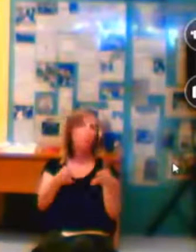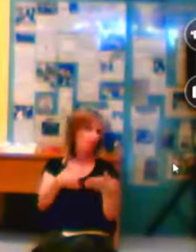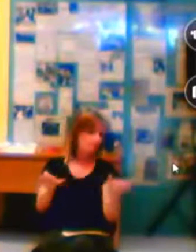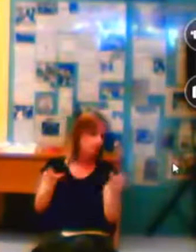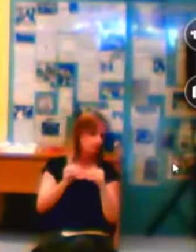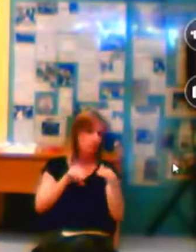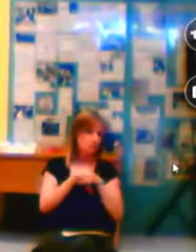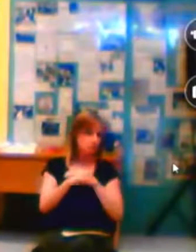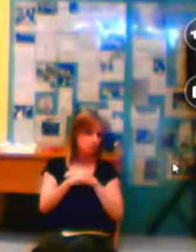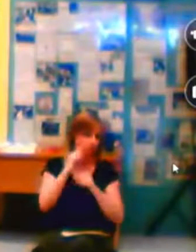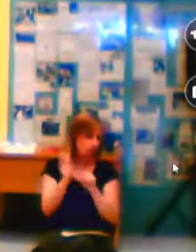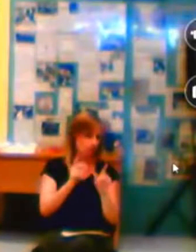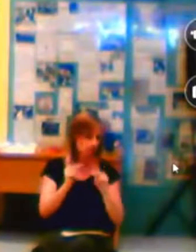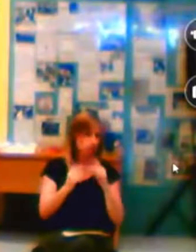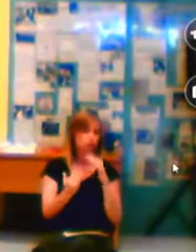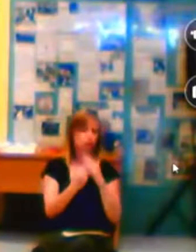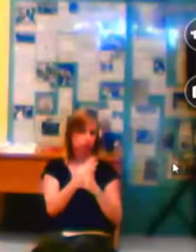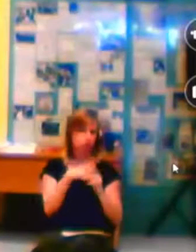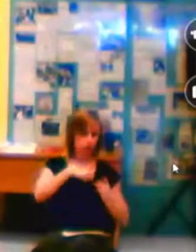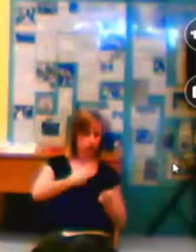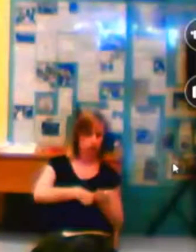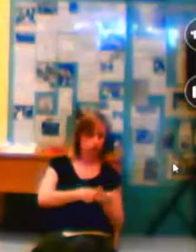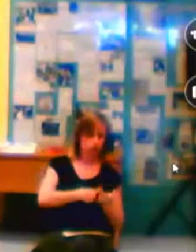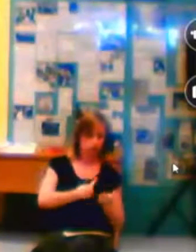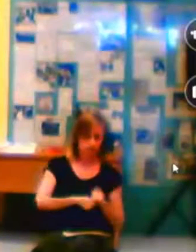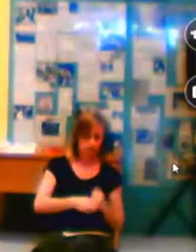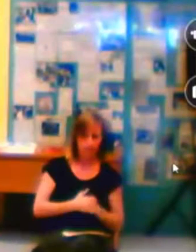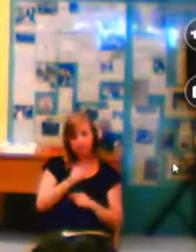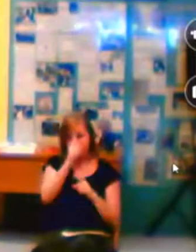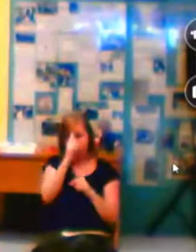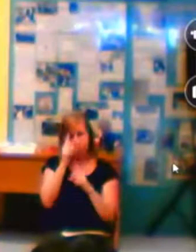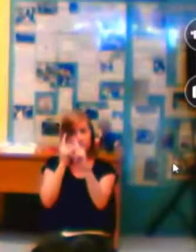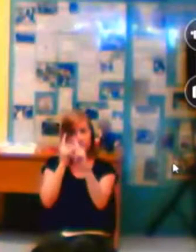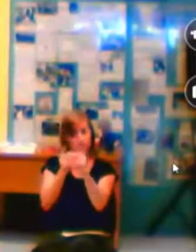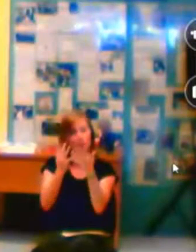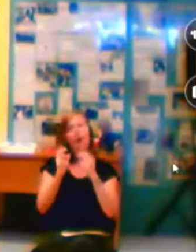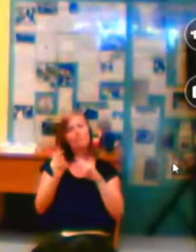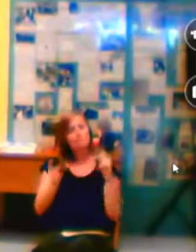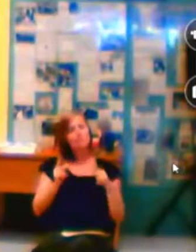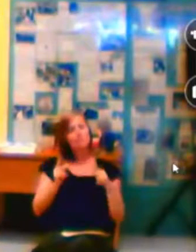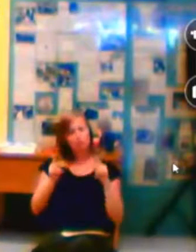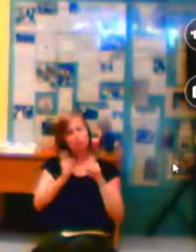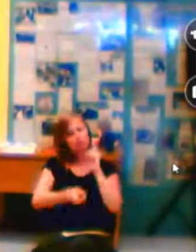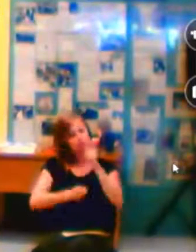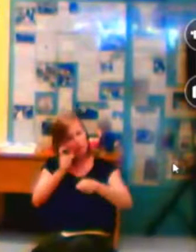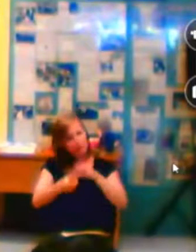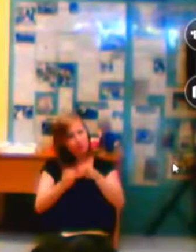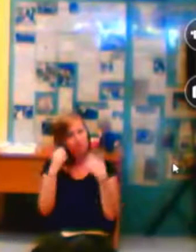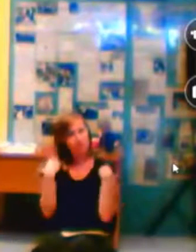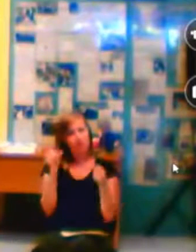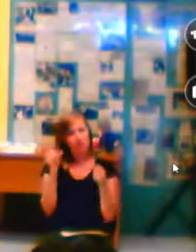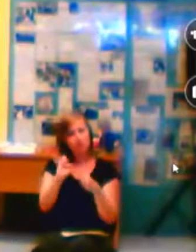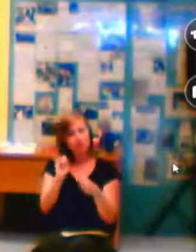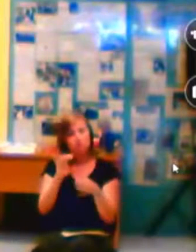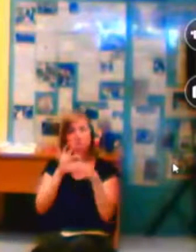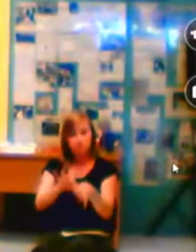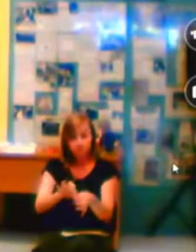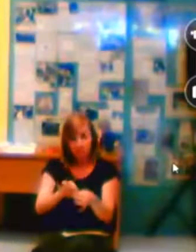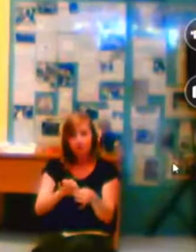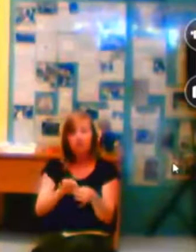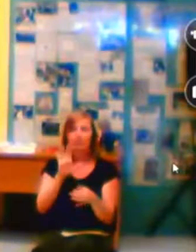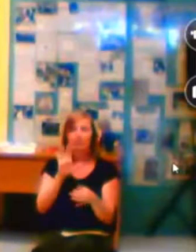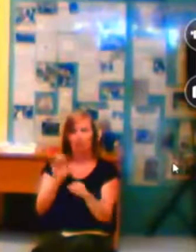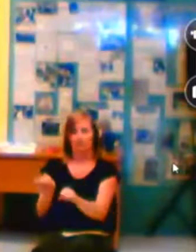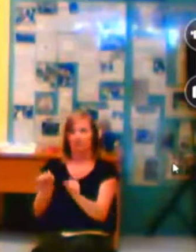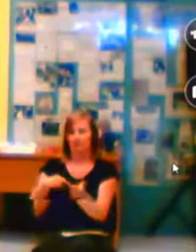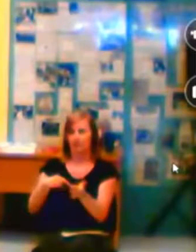they will be more available to people than the Medical Services Board or the board of a private insurance company. The goal of